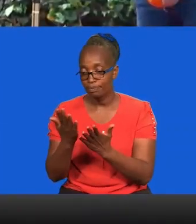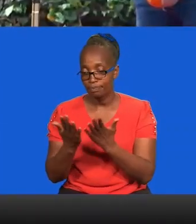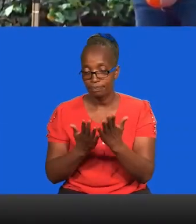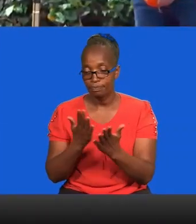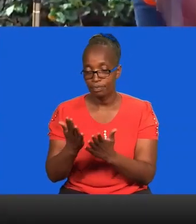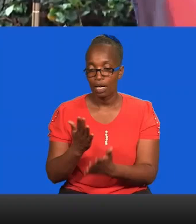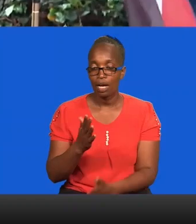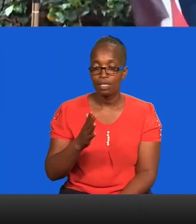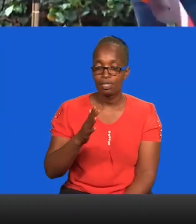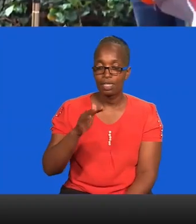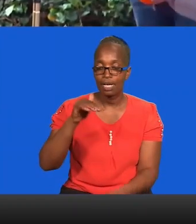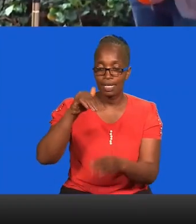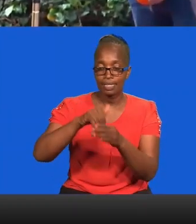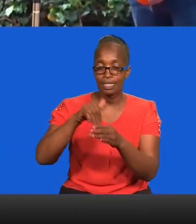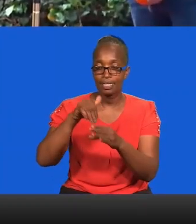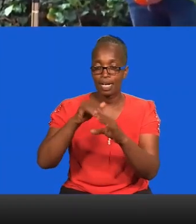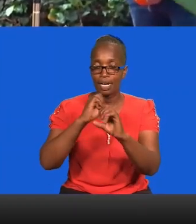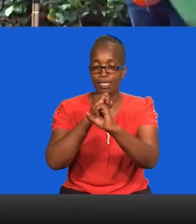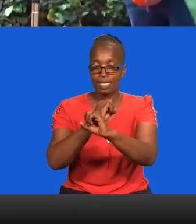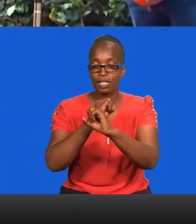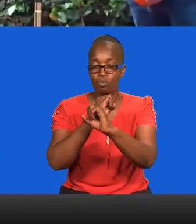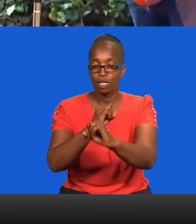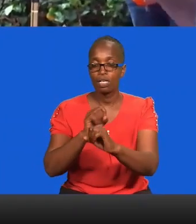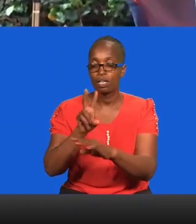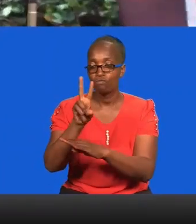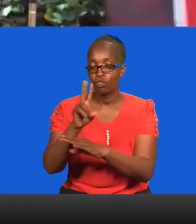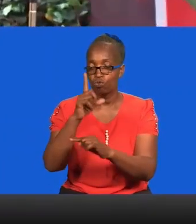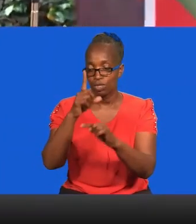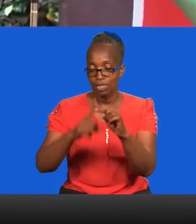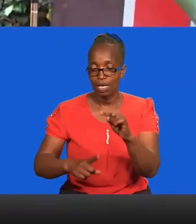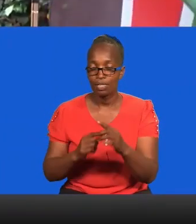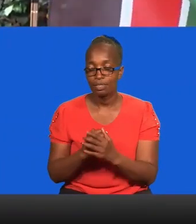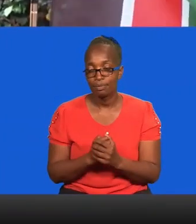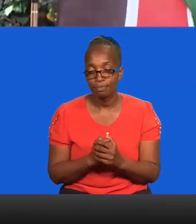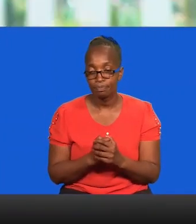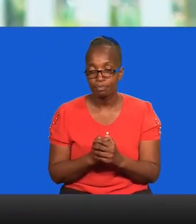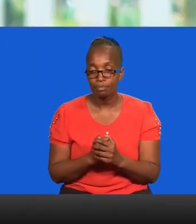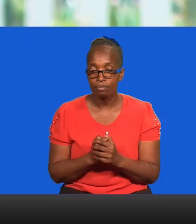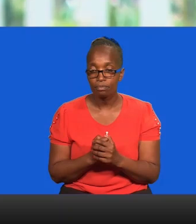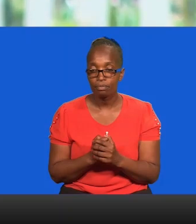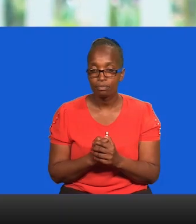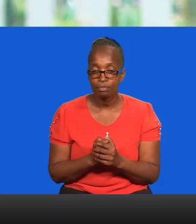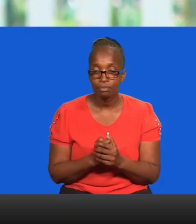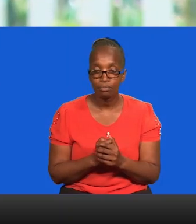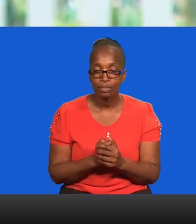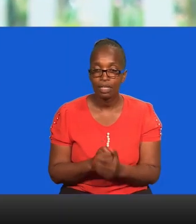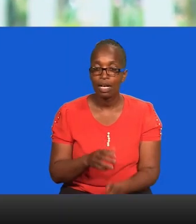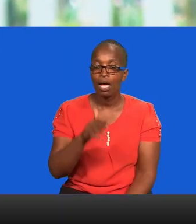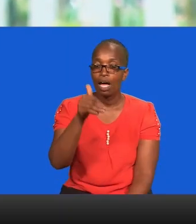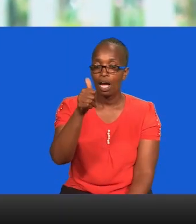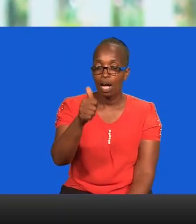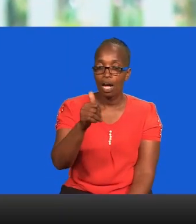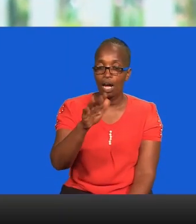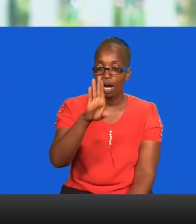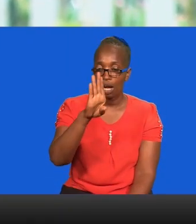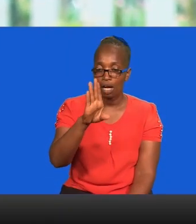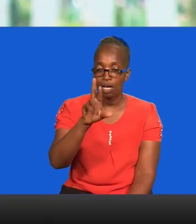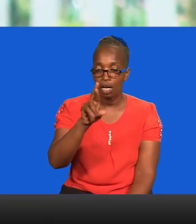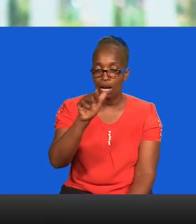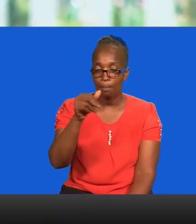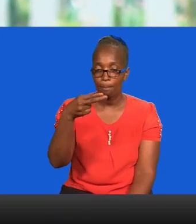miwili sasa na kumtaka kumsaidia kuendelea na agenda ya serikali ya Kenya kwanza. Abraham is also a